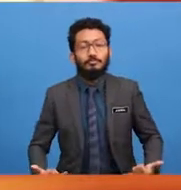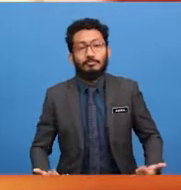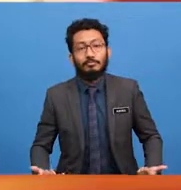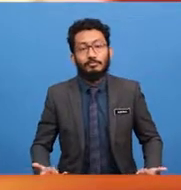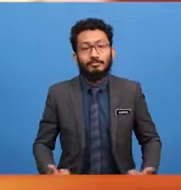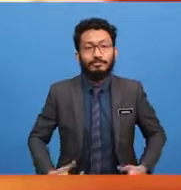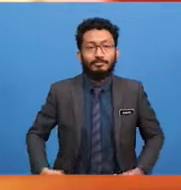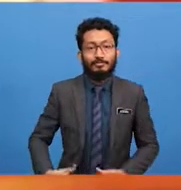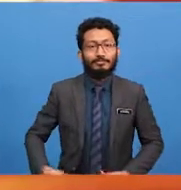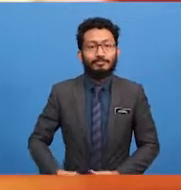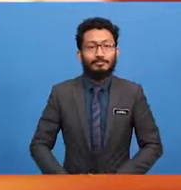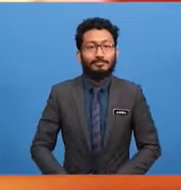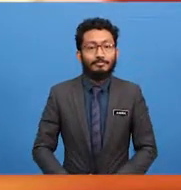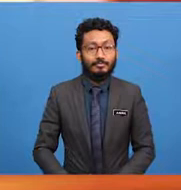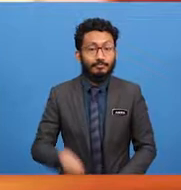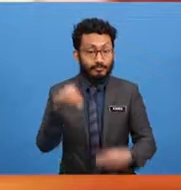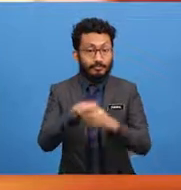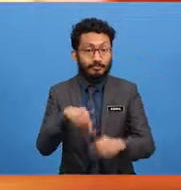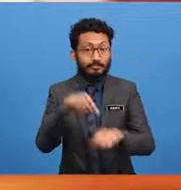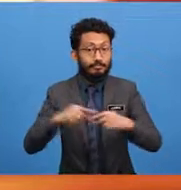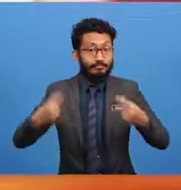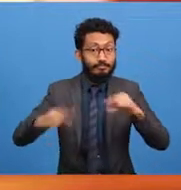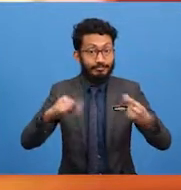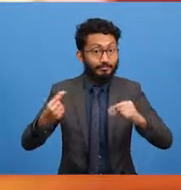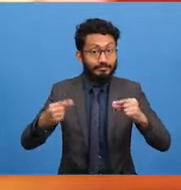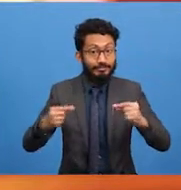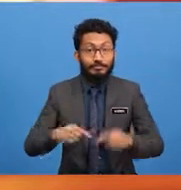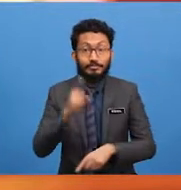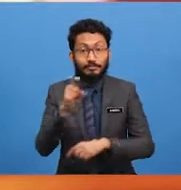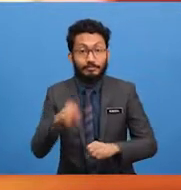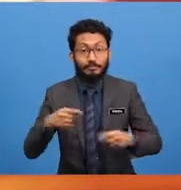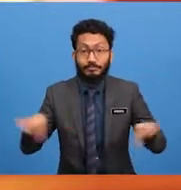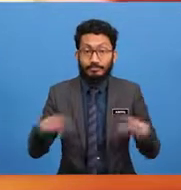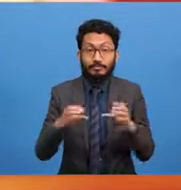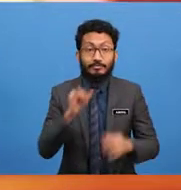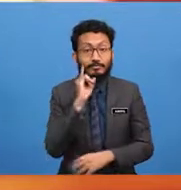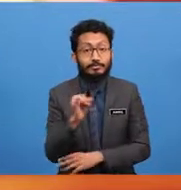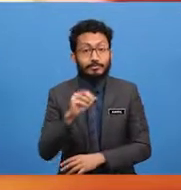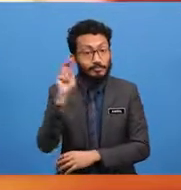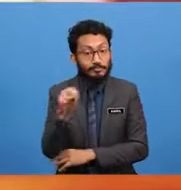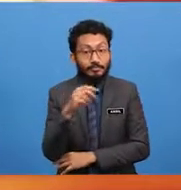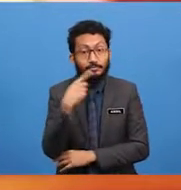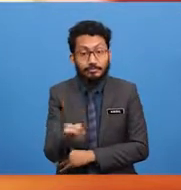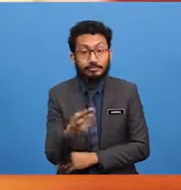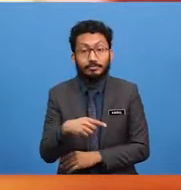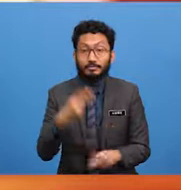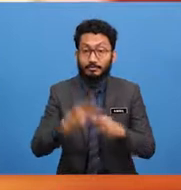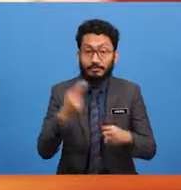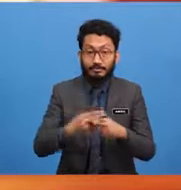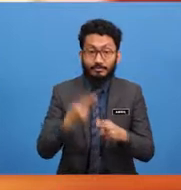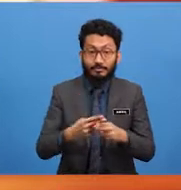Right. In this game, what you need to do is, you need to tell me the name